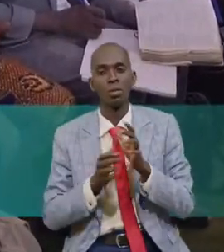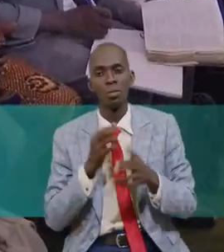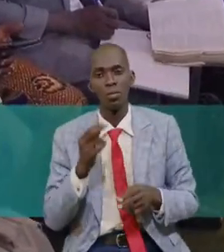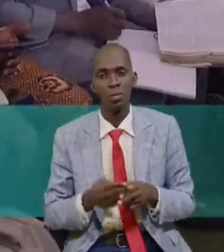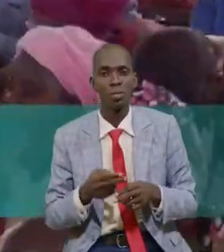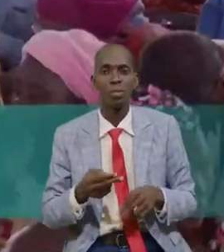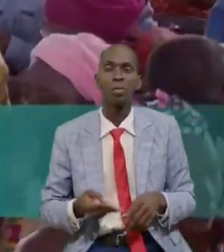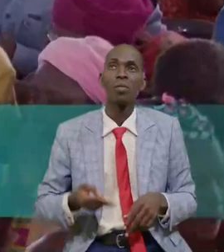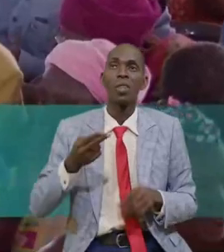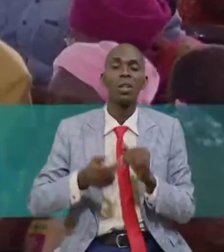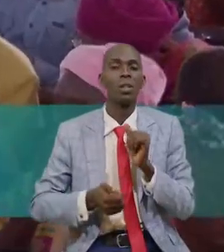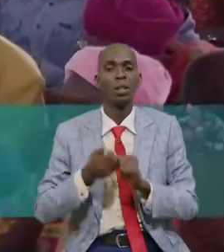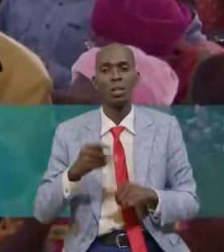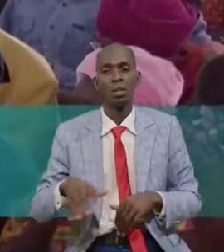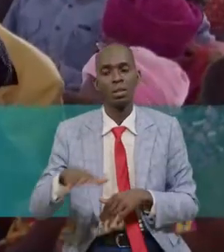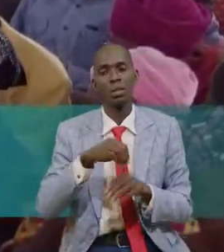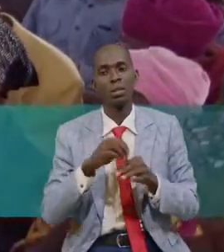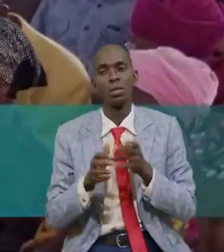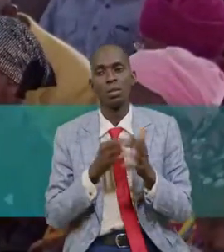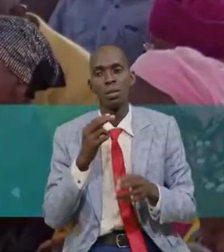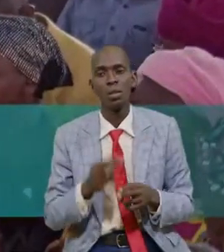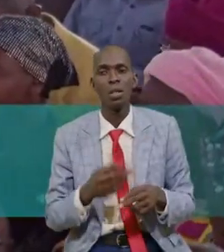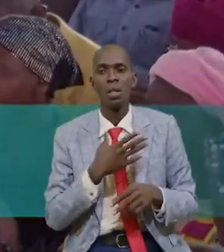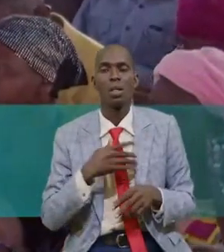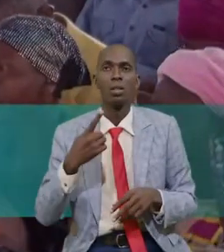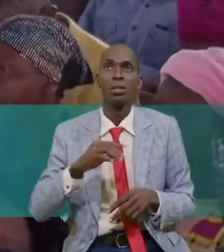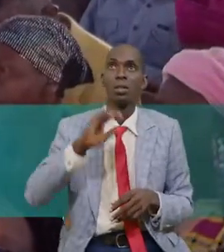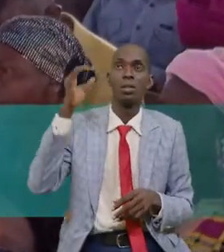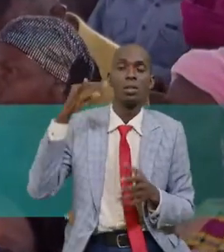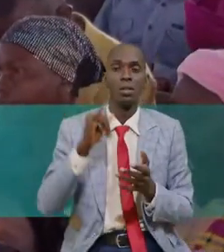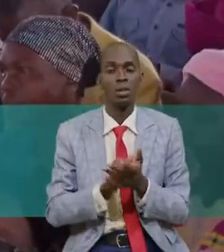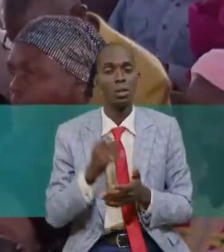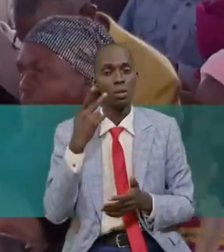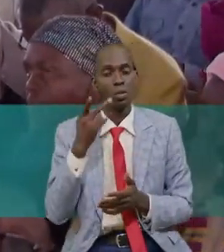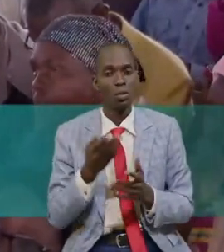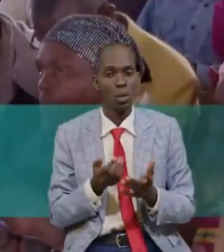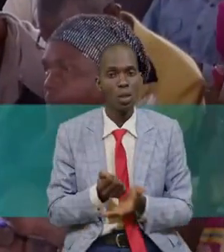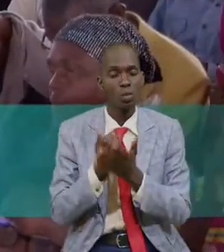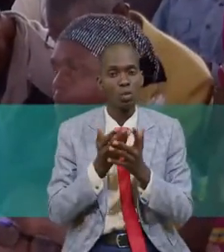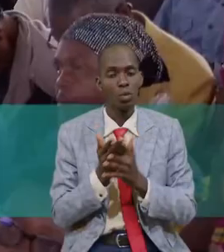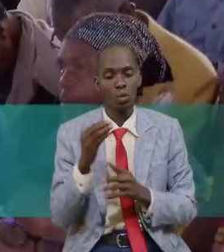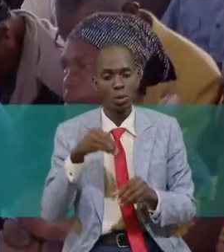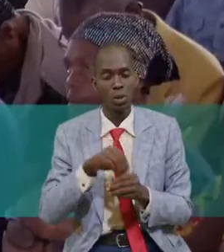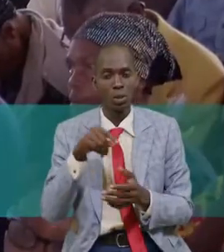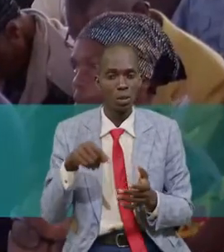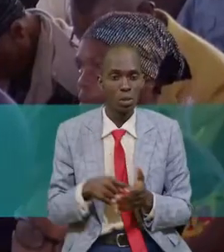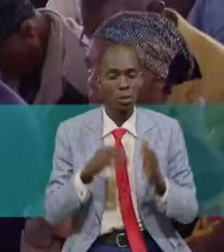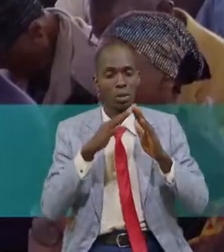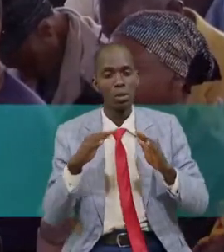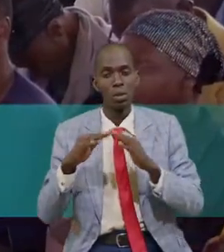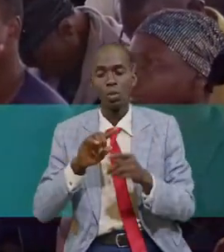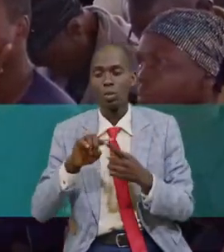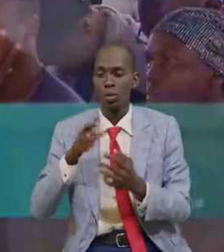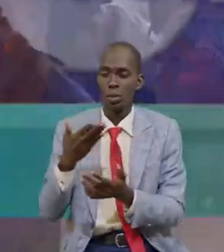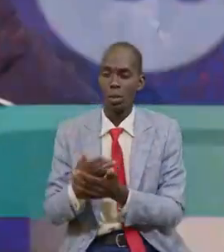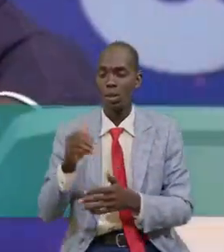Higher ground. And the grace that saw you through in this city, when you get to the next city,